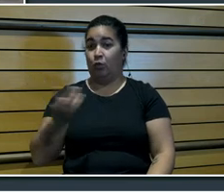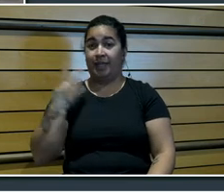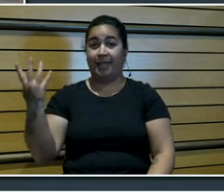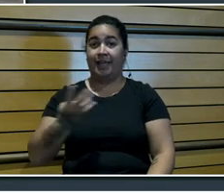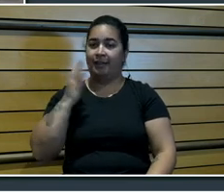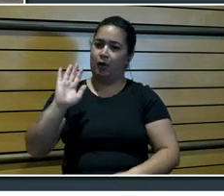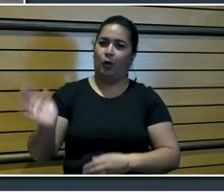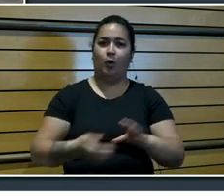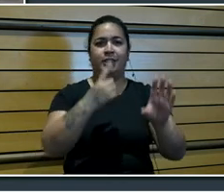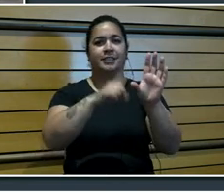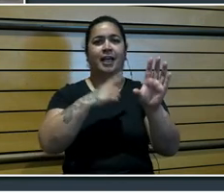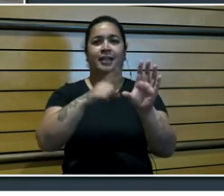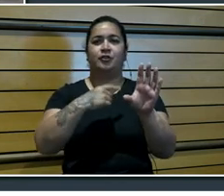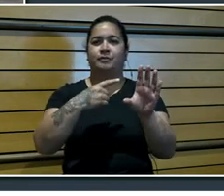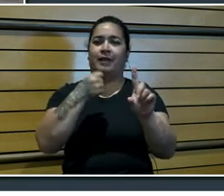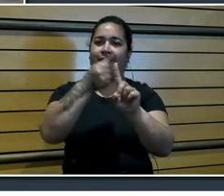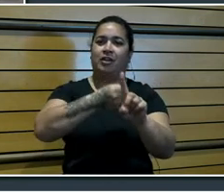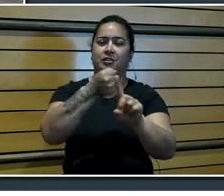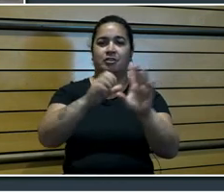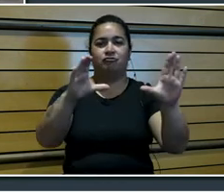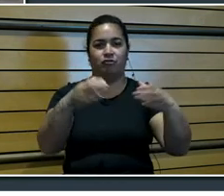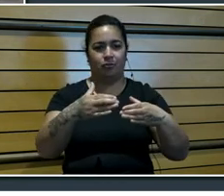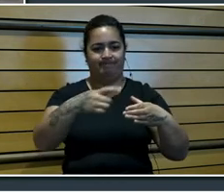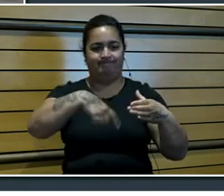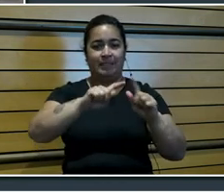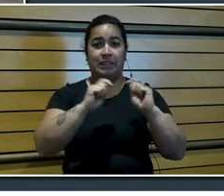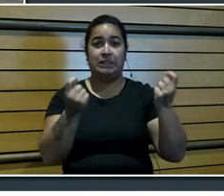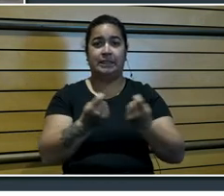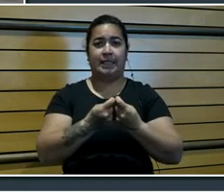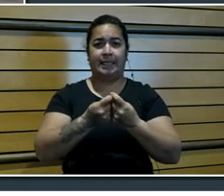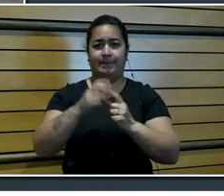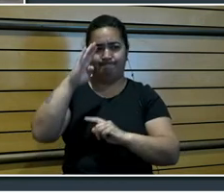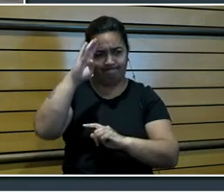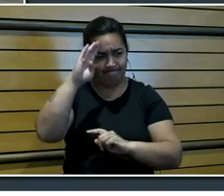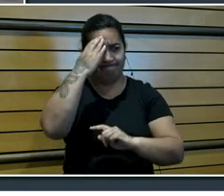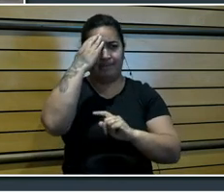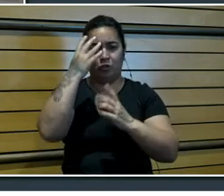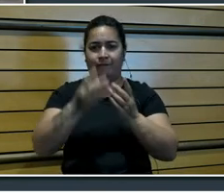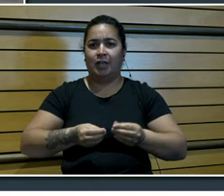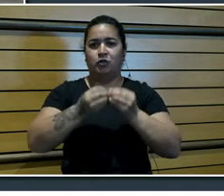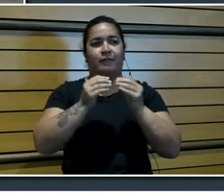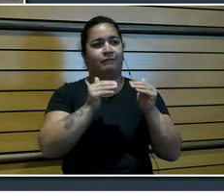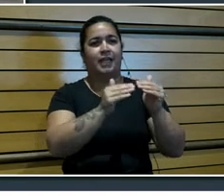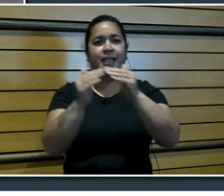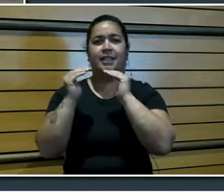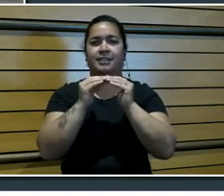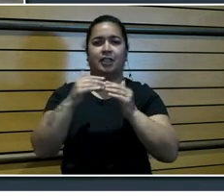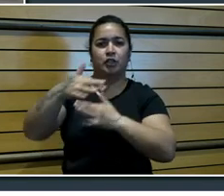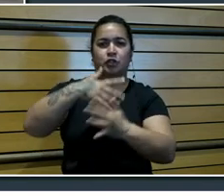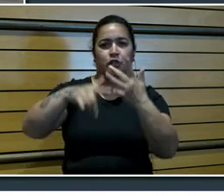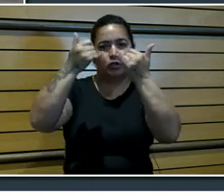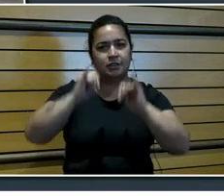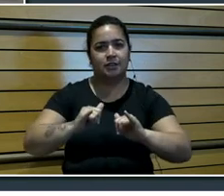Youth Advocacy Group. Our team is dedicated to the values of fairness and social justice. By